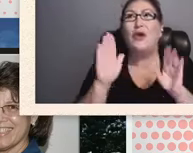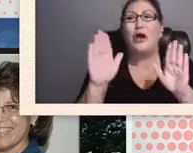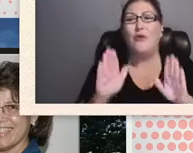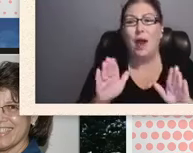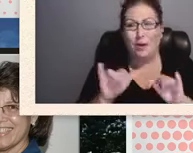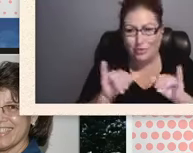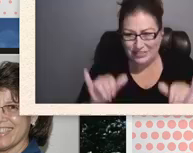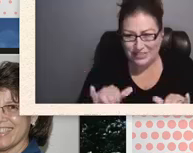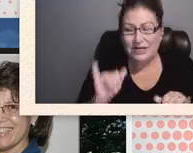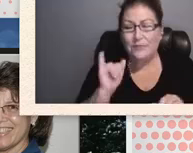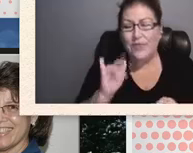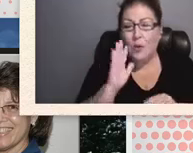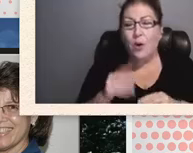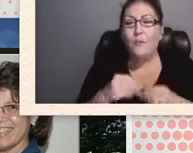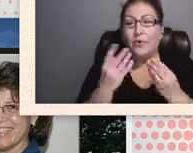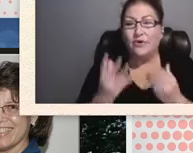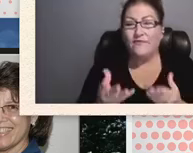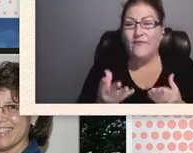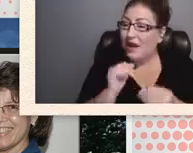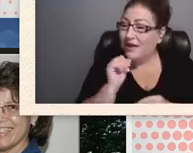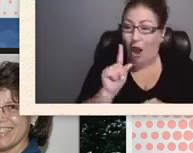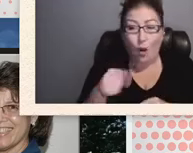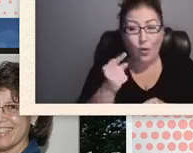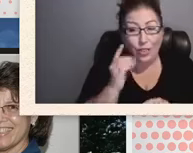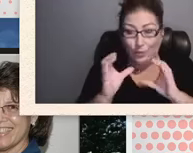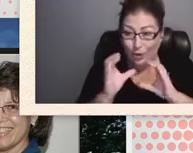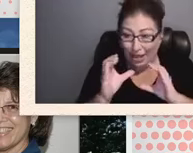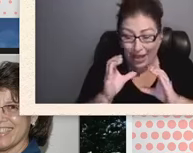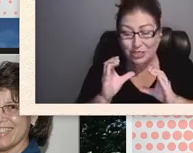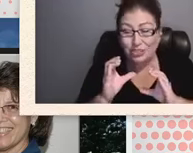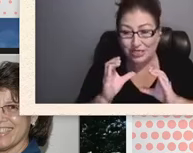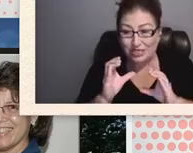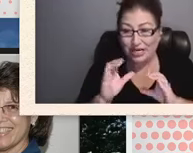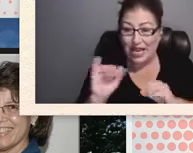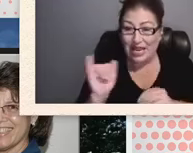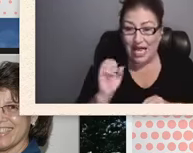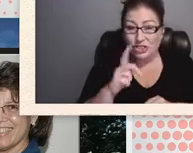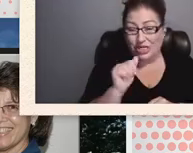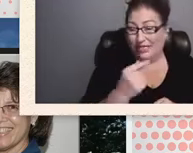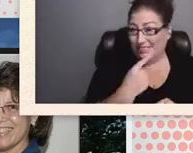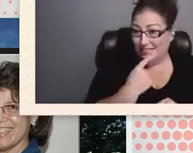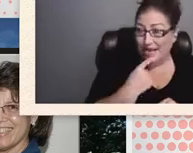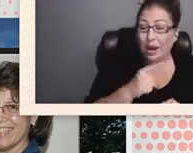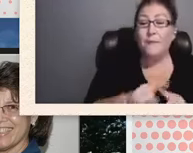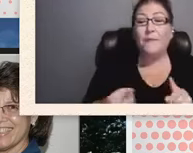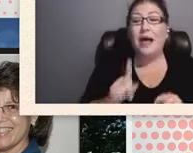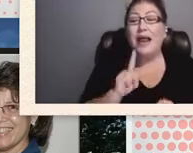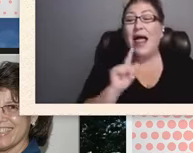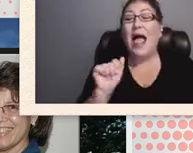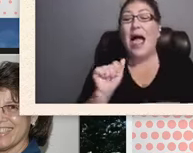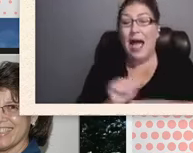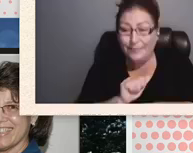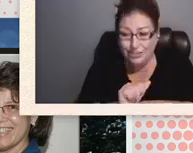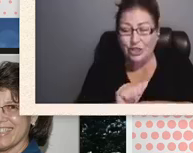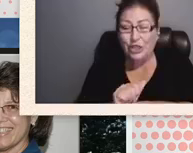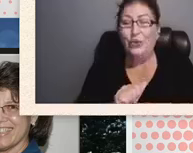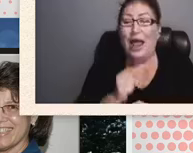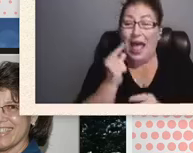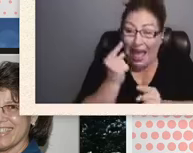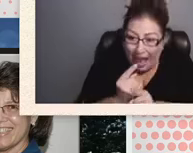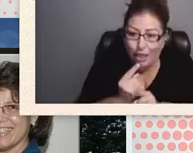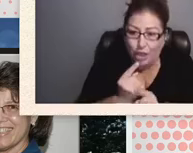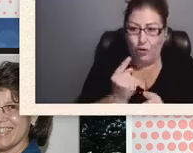will provide not just communication, as Sheila pointed out, but absolute accurate